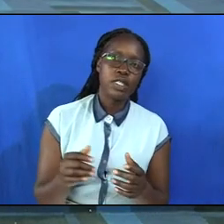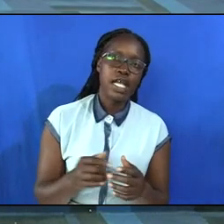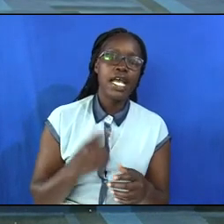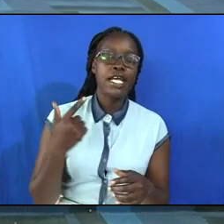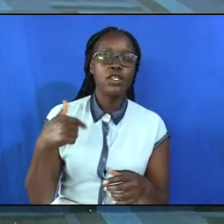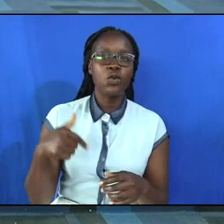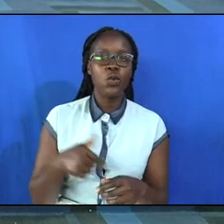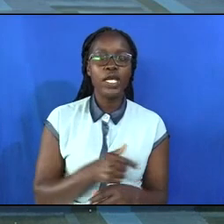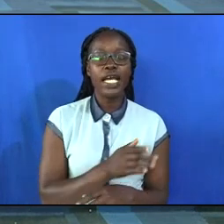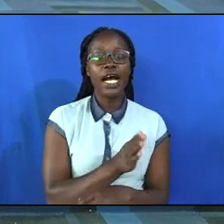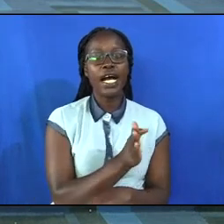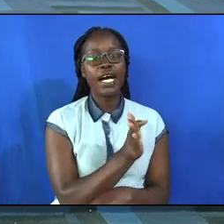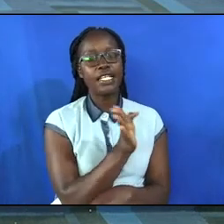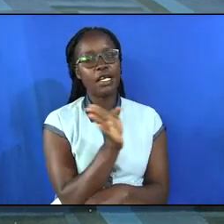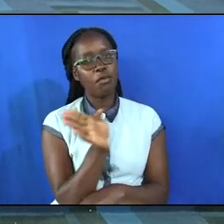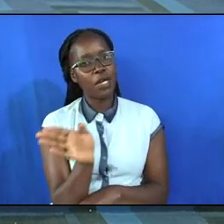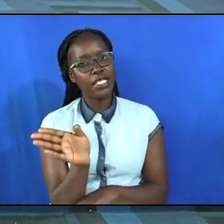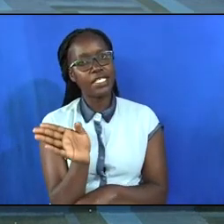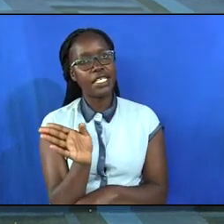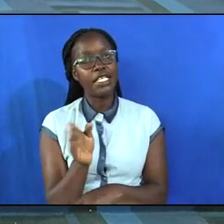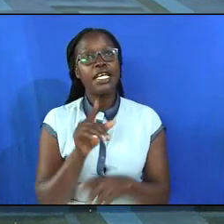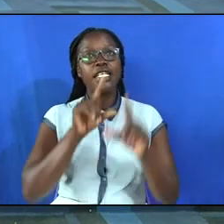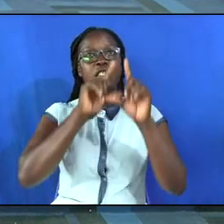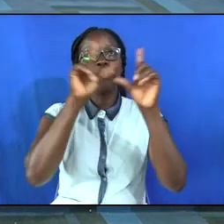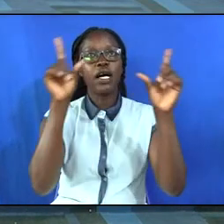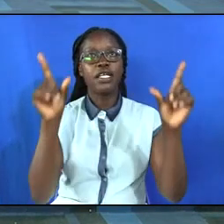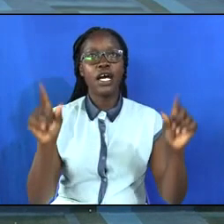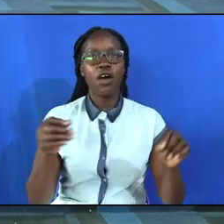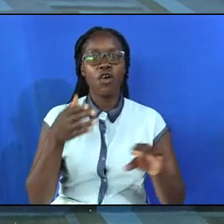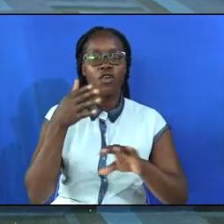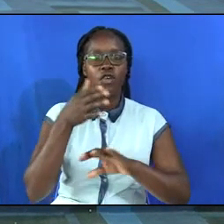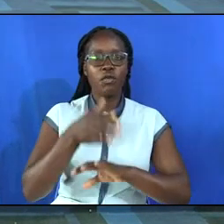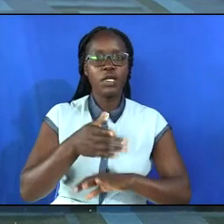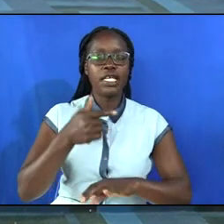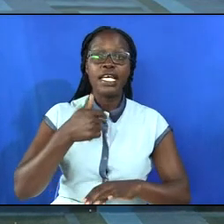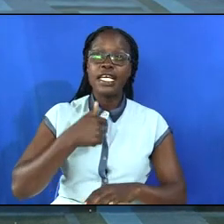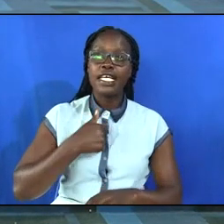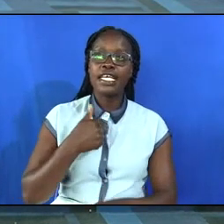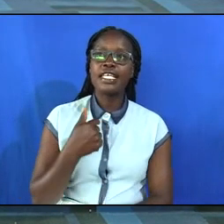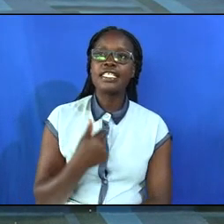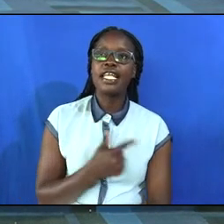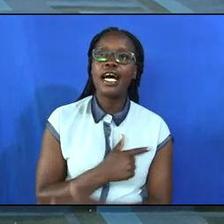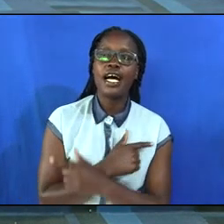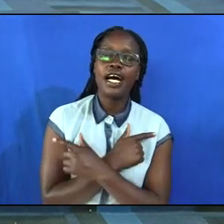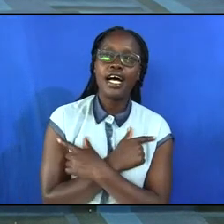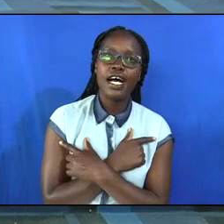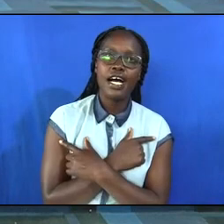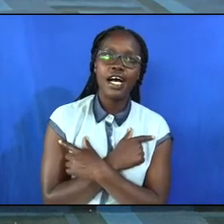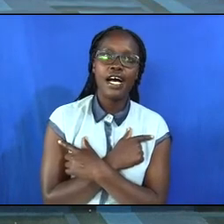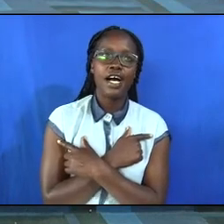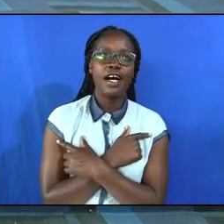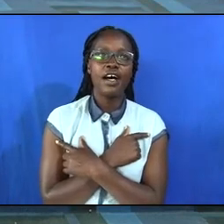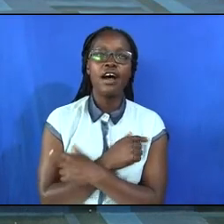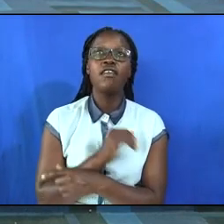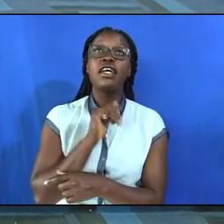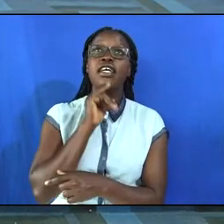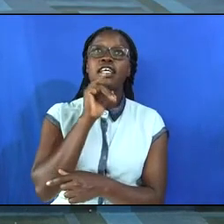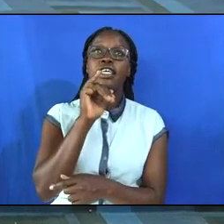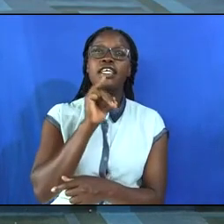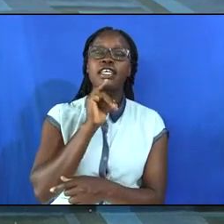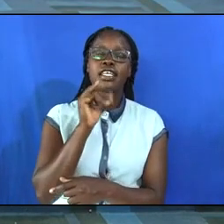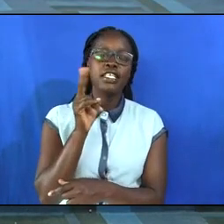The vines and we are the branches. His banner over me is